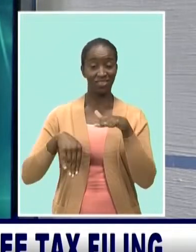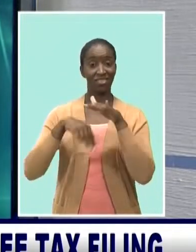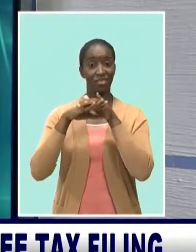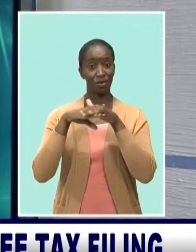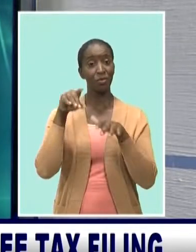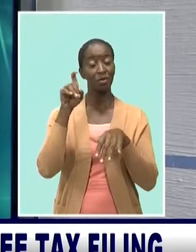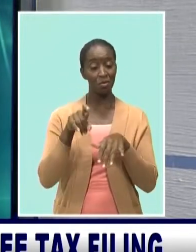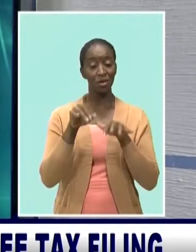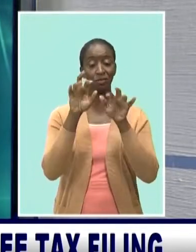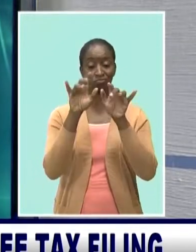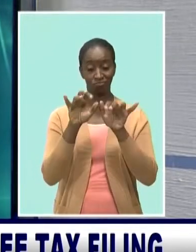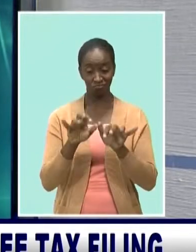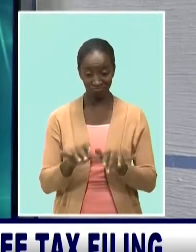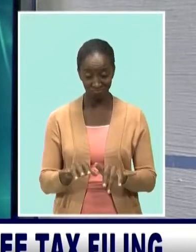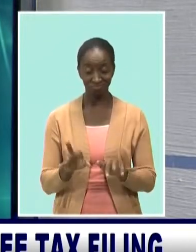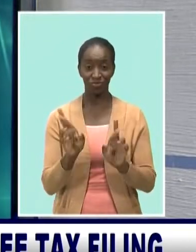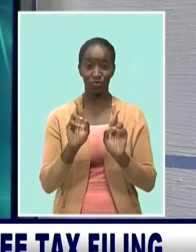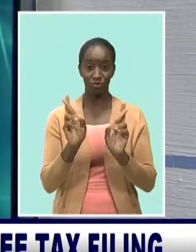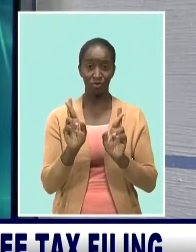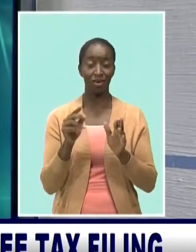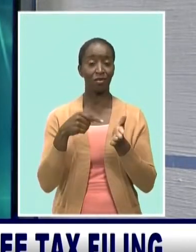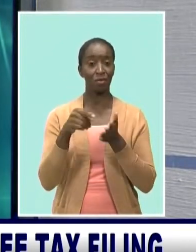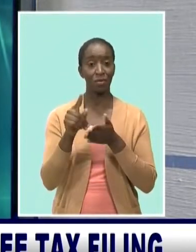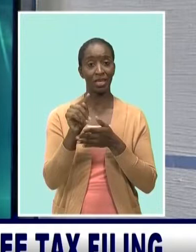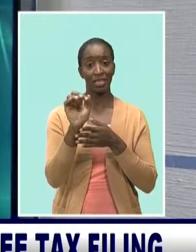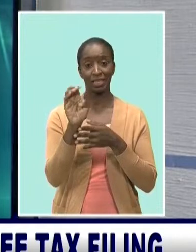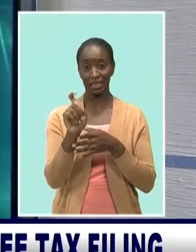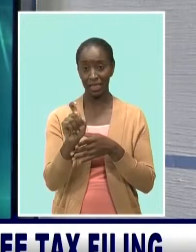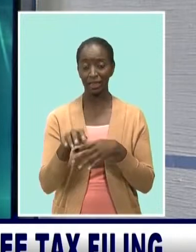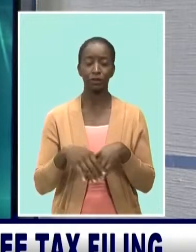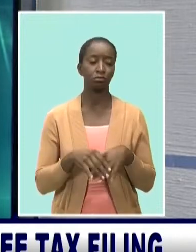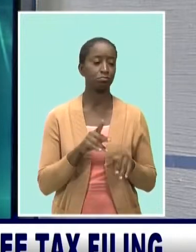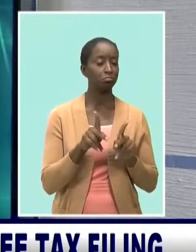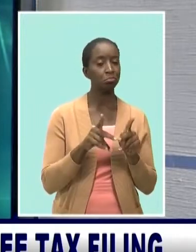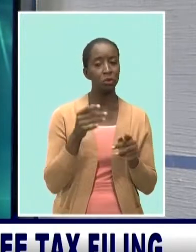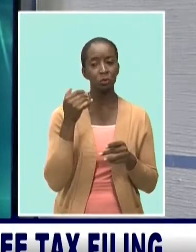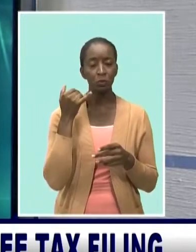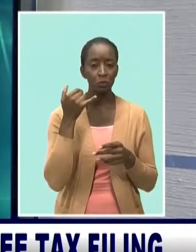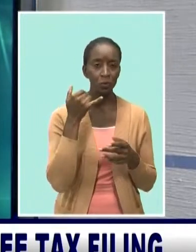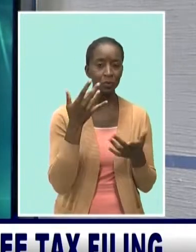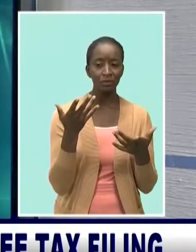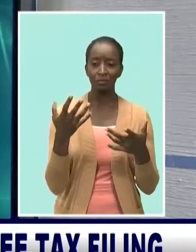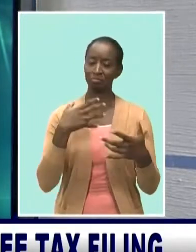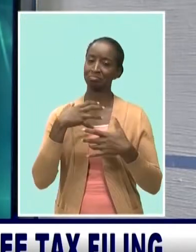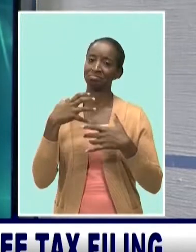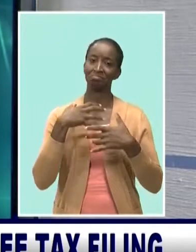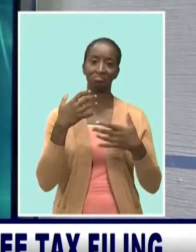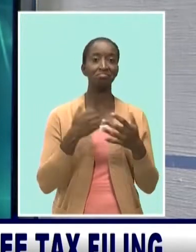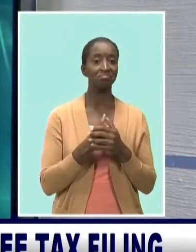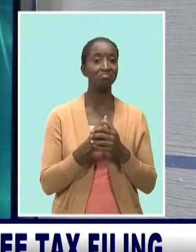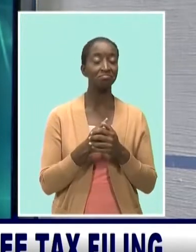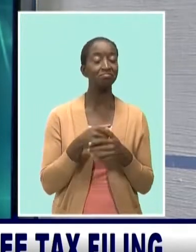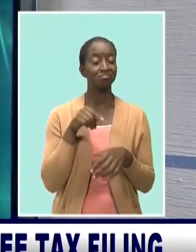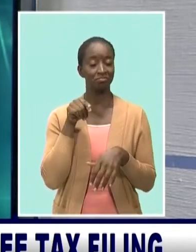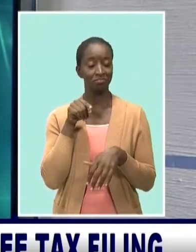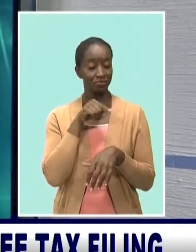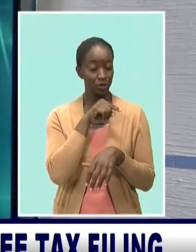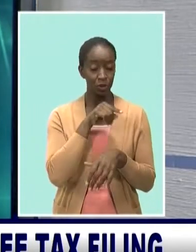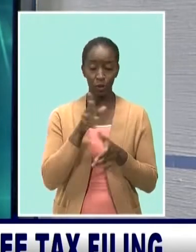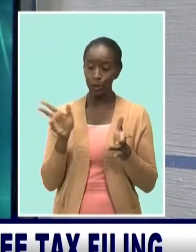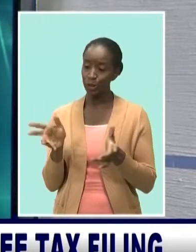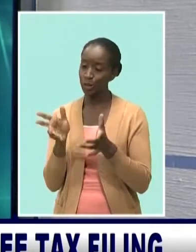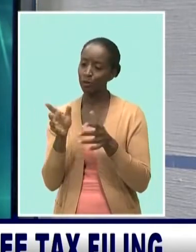urging employers and other third-party providers, such as charities and trade unions, to address the issue as soon as possible.